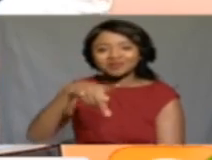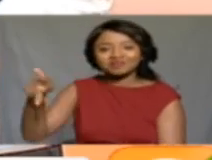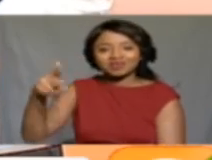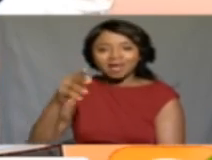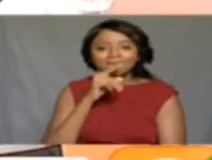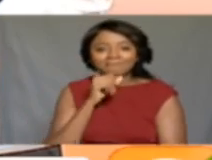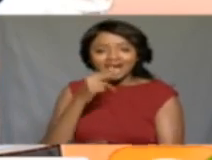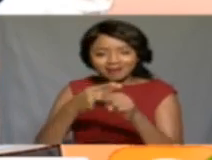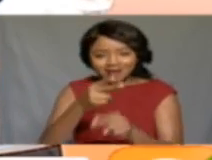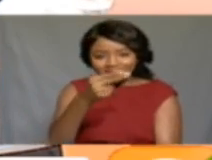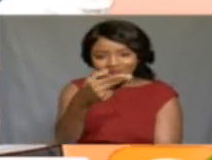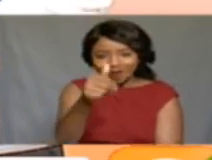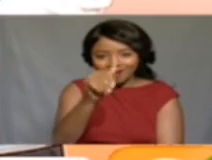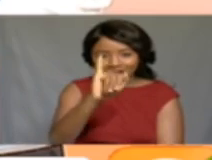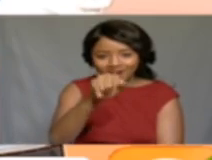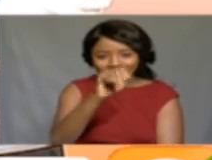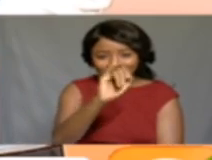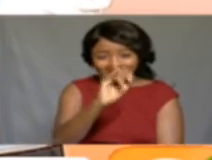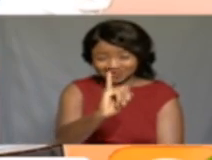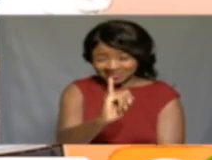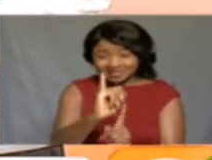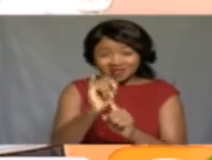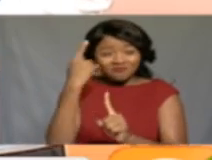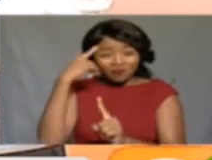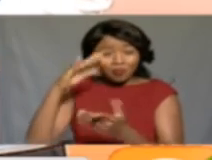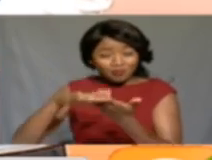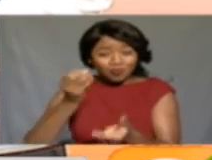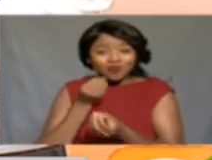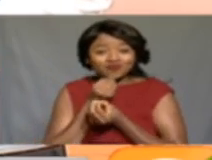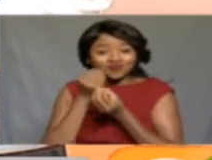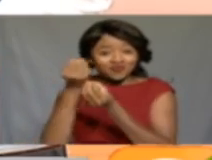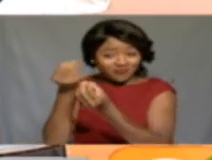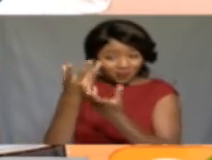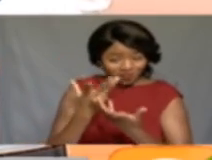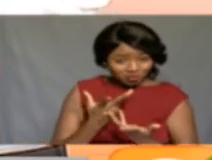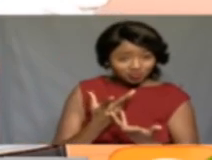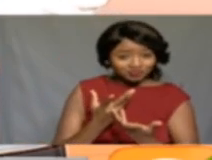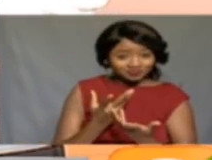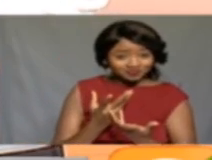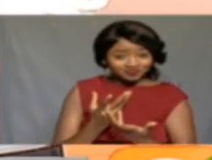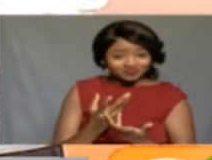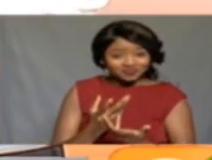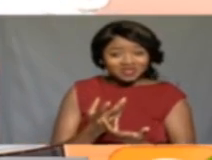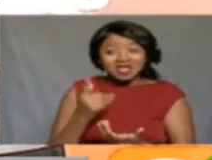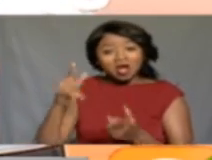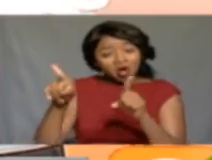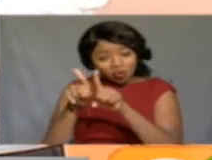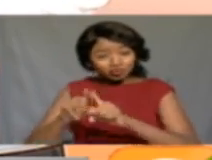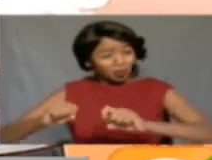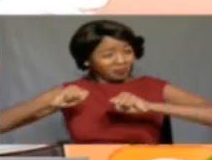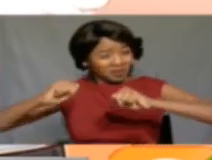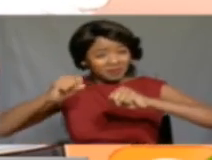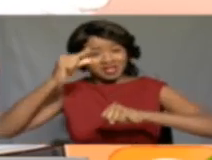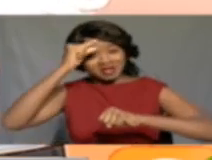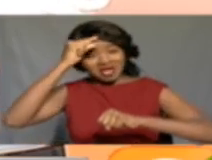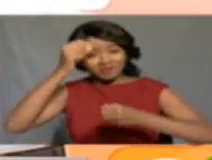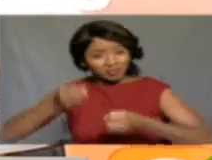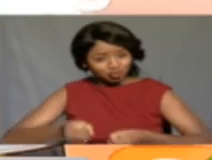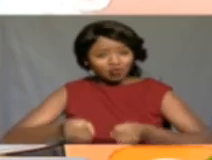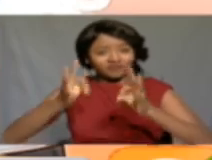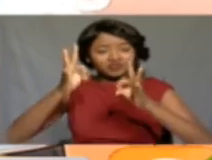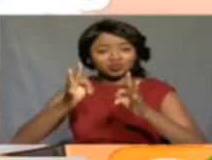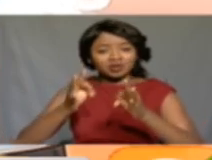Haji, for further direction. That's right. And if Haji Okays' recommendations by DCI Kinoti, then senior government officials led by